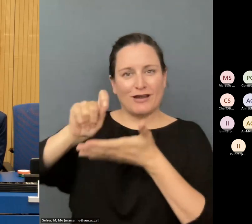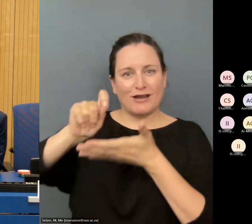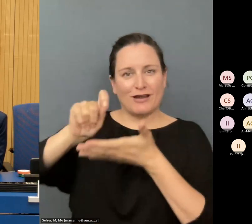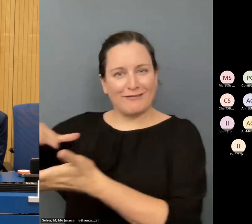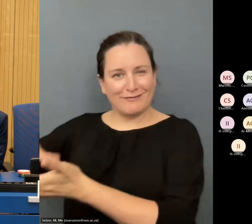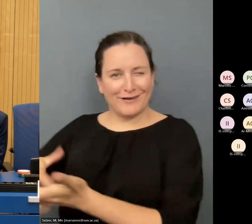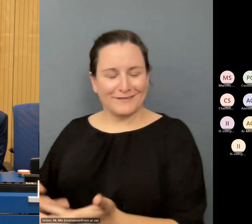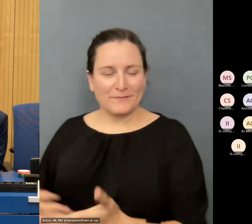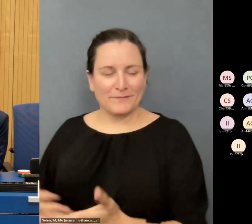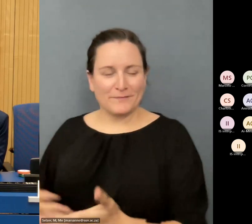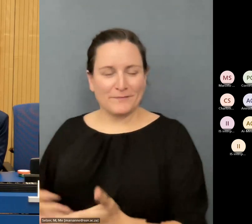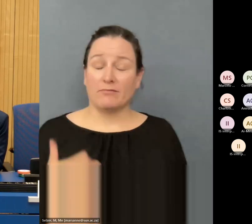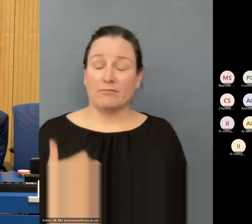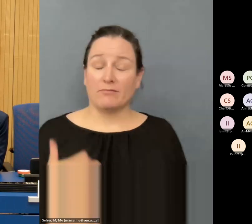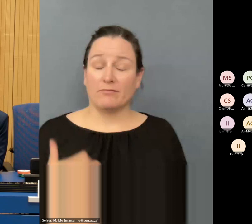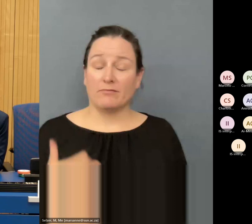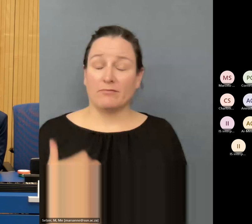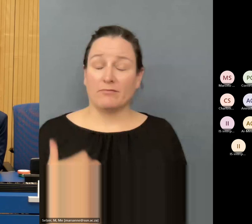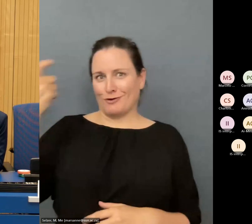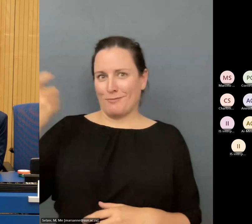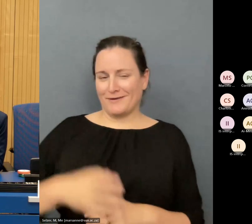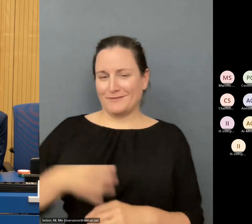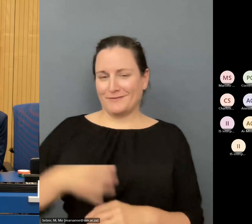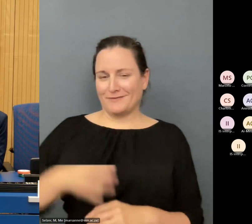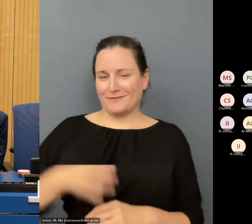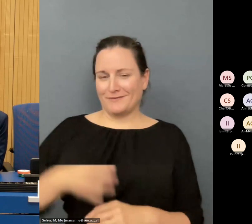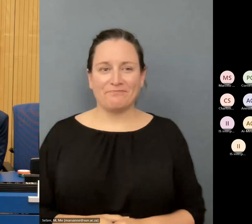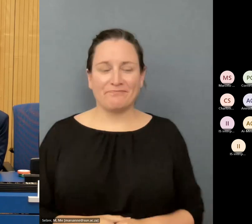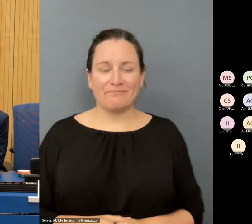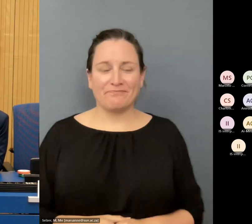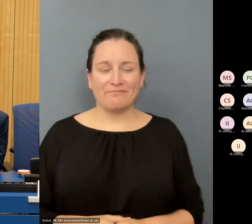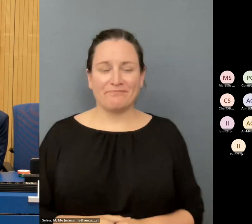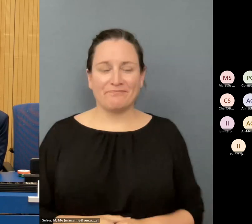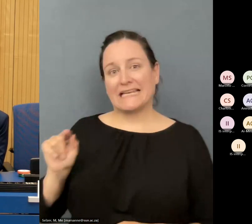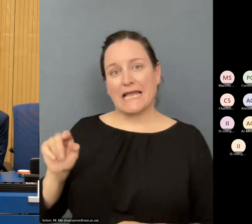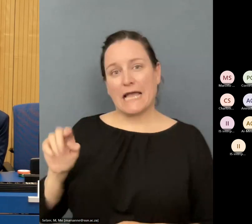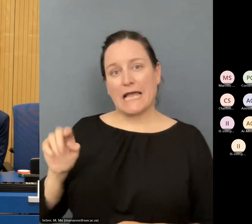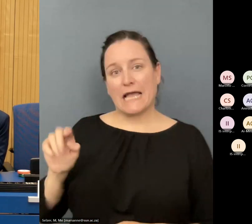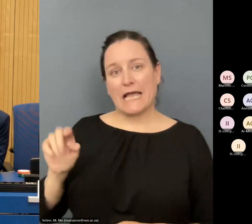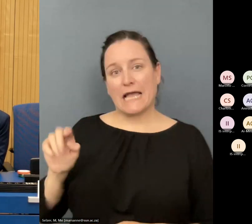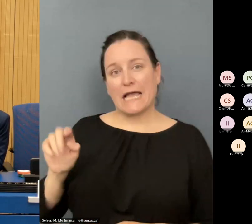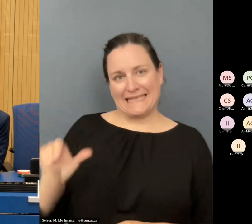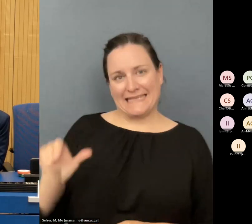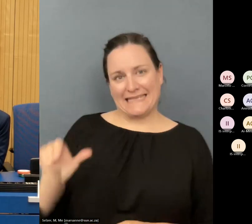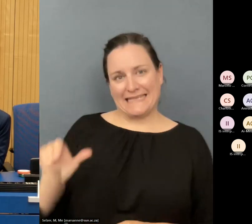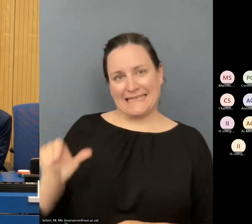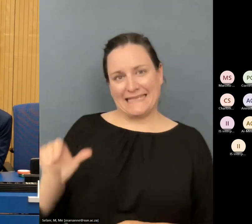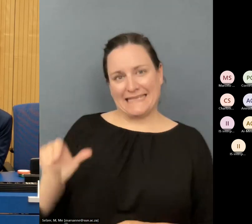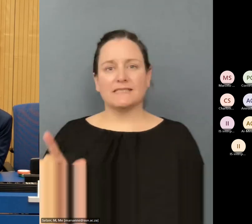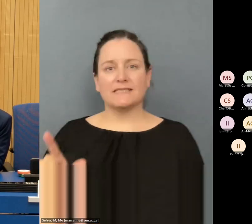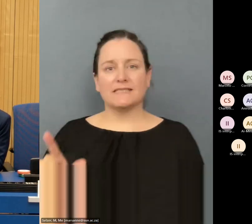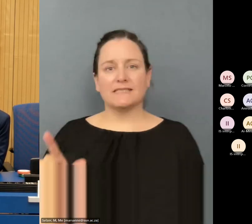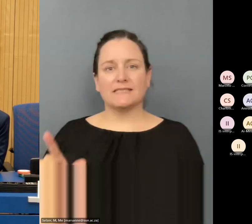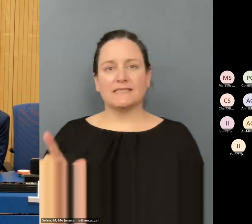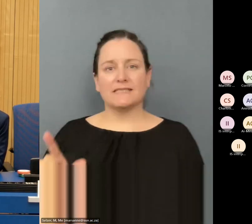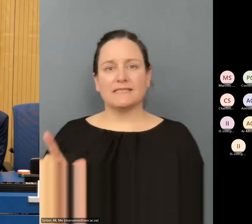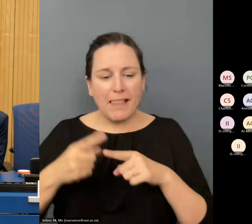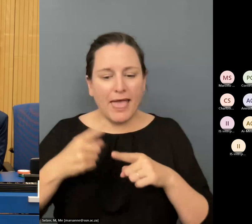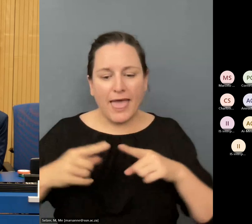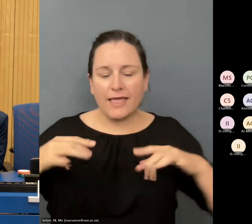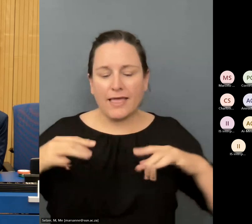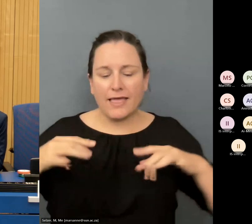like. It looks like Mandy and her work with Reach and Match. It looks like Victor, Marvella, Dr. Alka, Ignacia, and